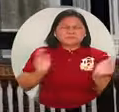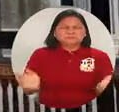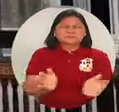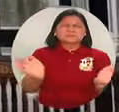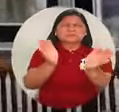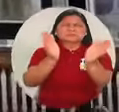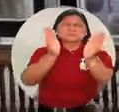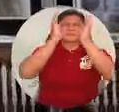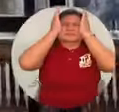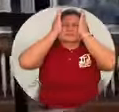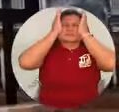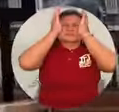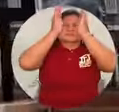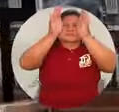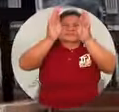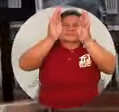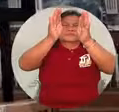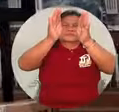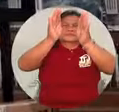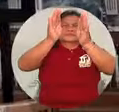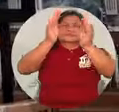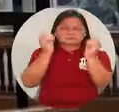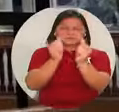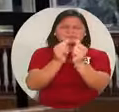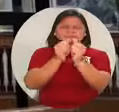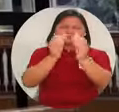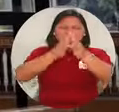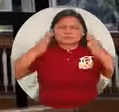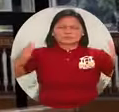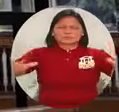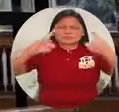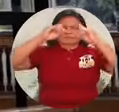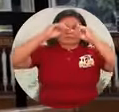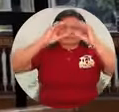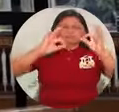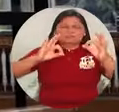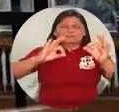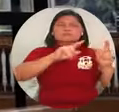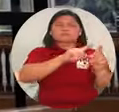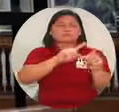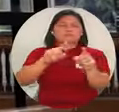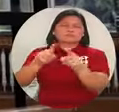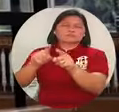with a determination, with a great decision to also